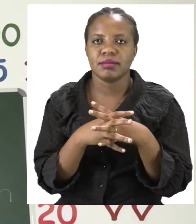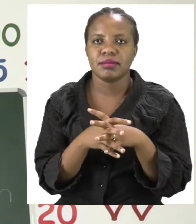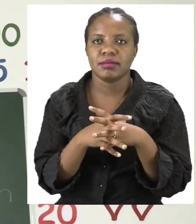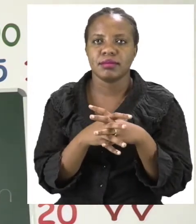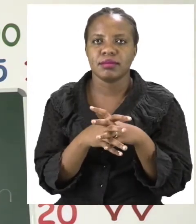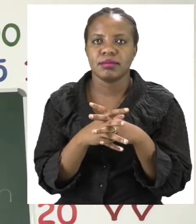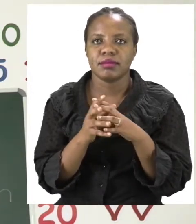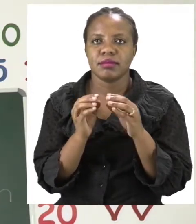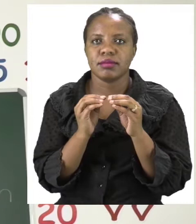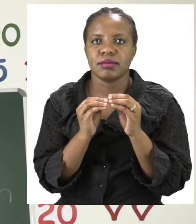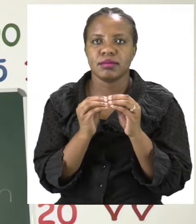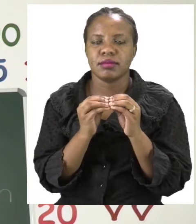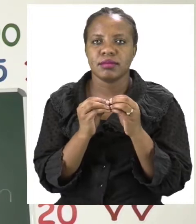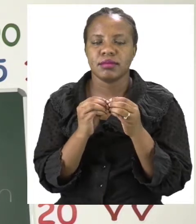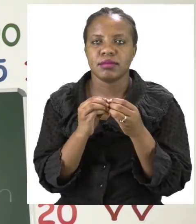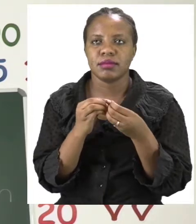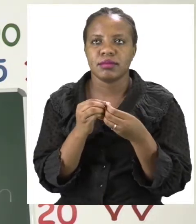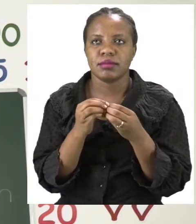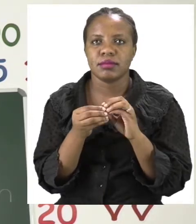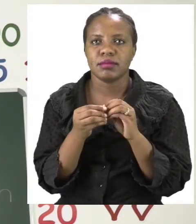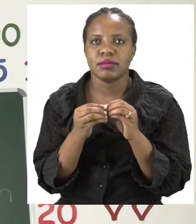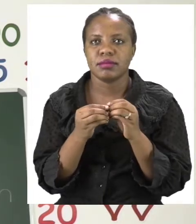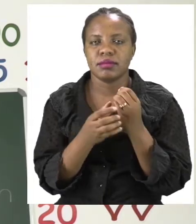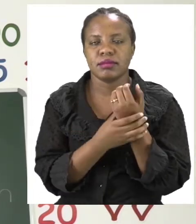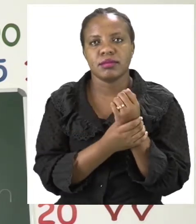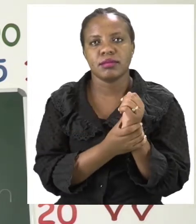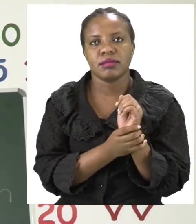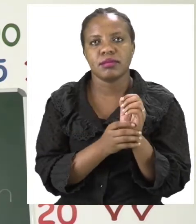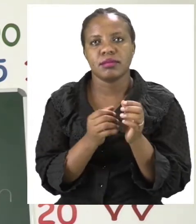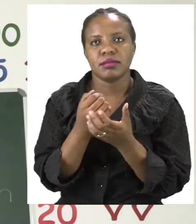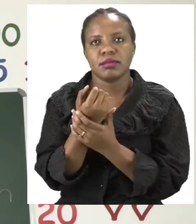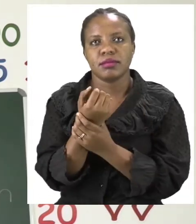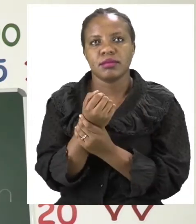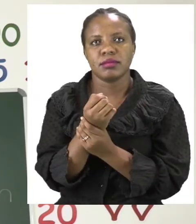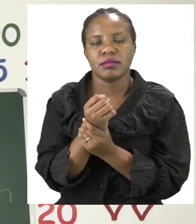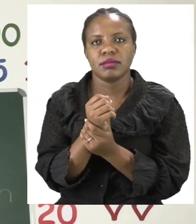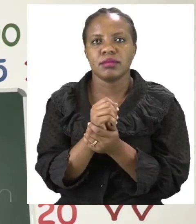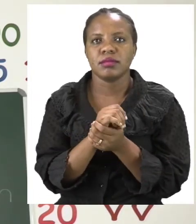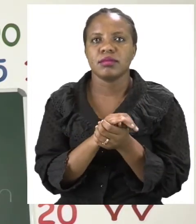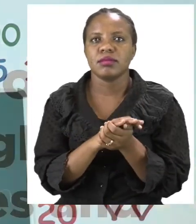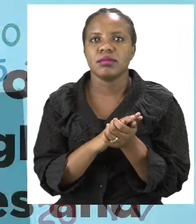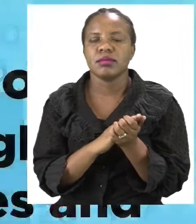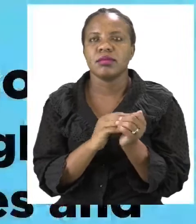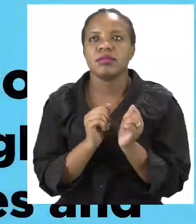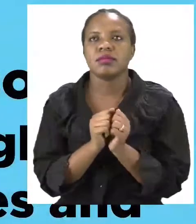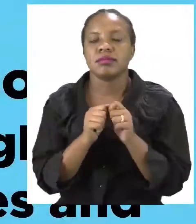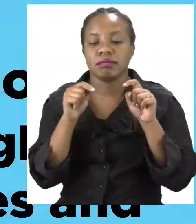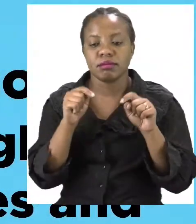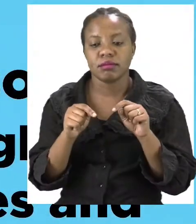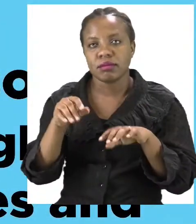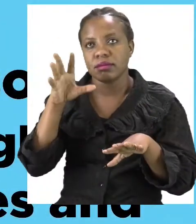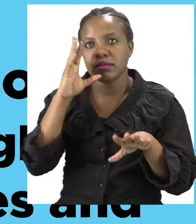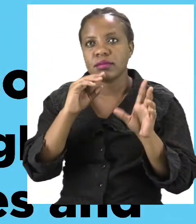fingers, your fingertips as well, and on your wrists. Well done. Today's lesson